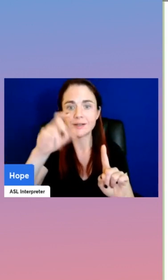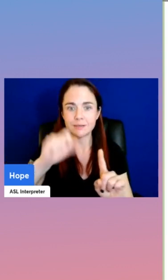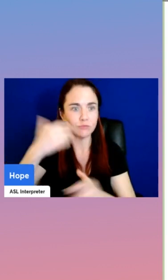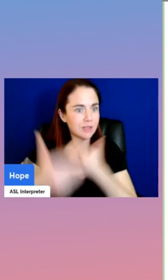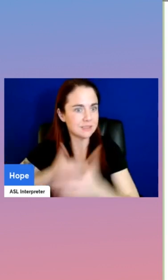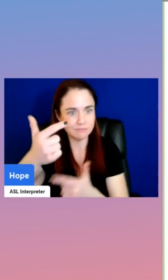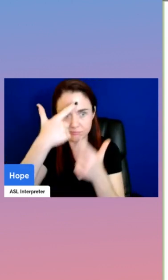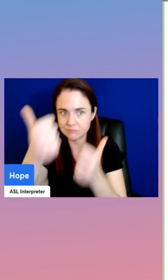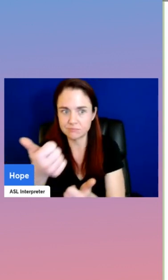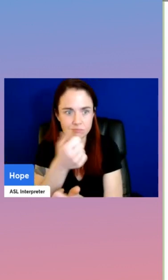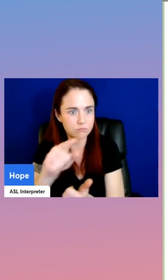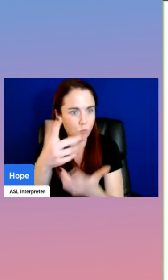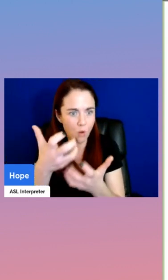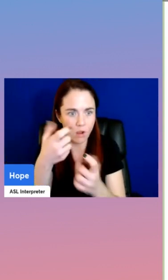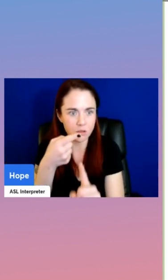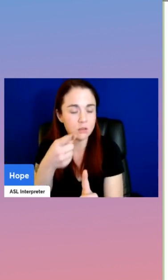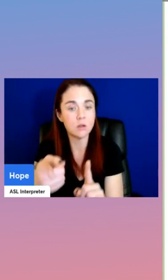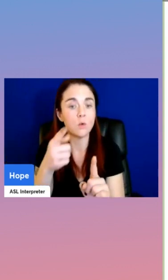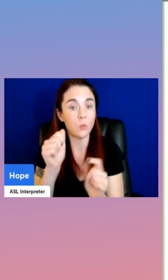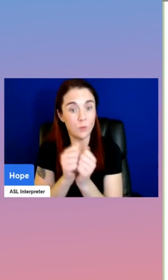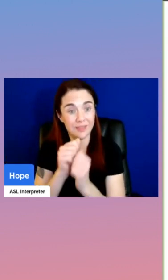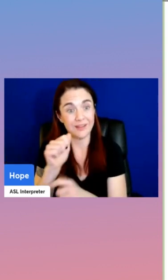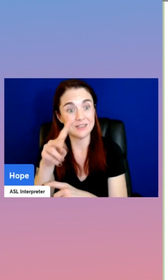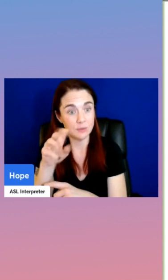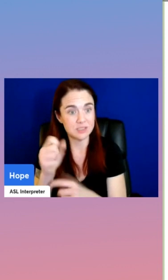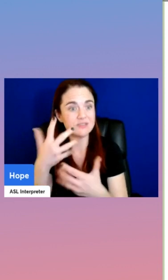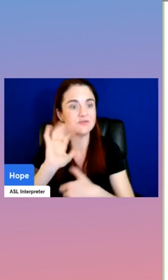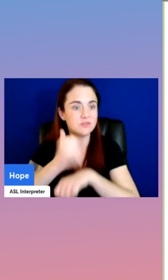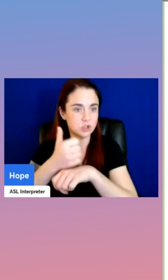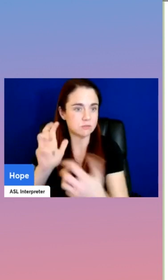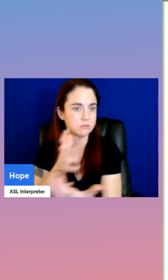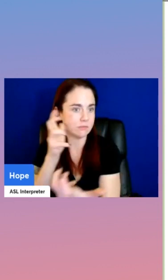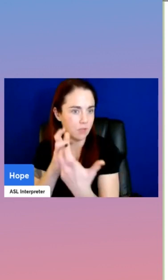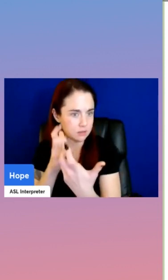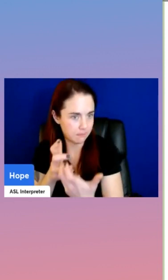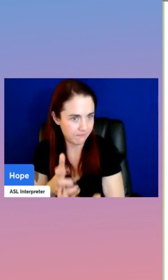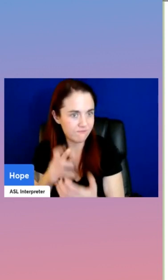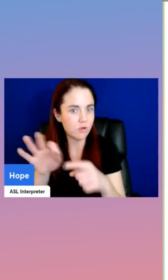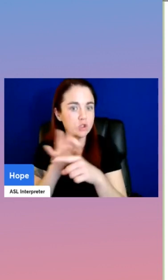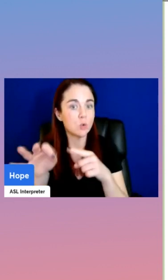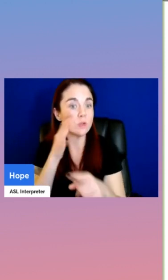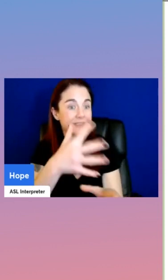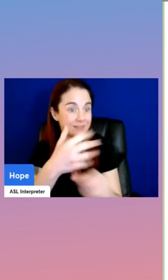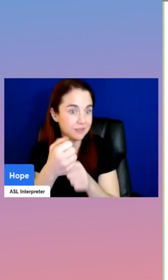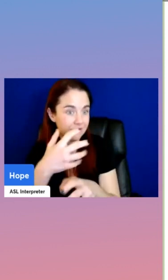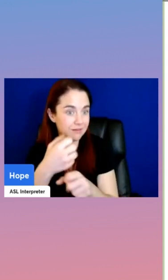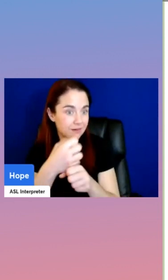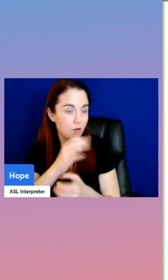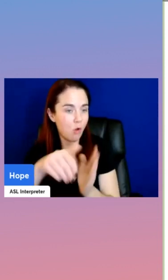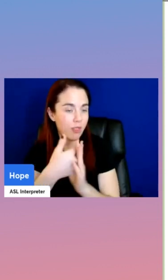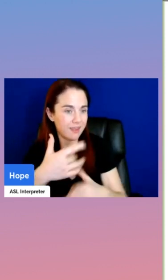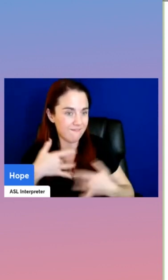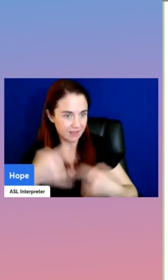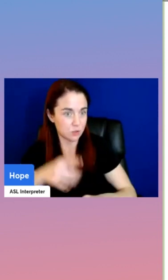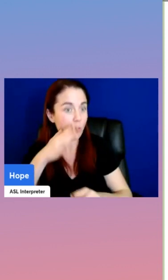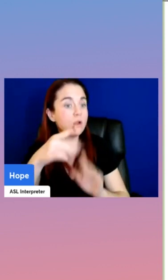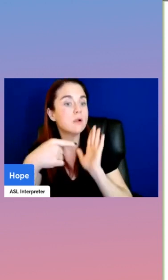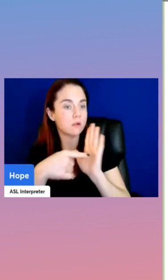case of AWS, we've implemented a custom Lambda function, which will receive these events and will, for